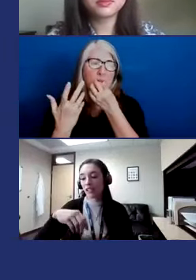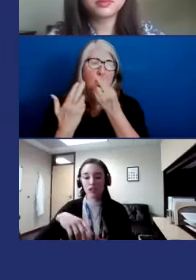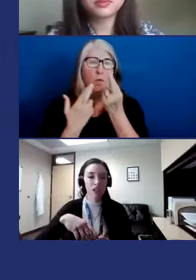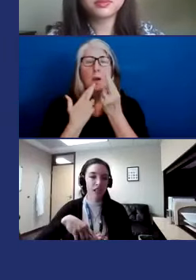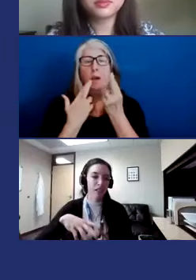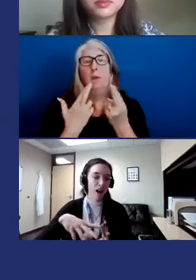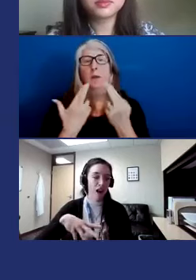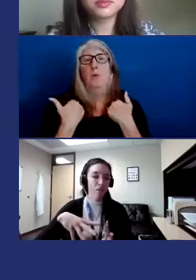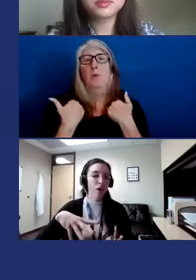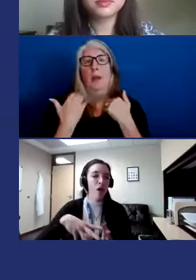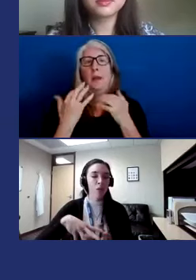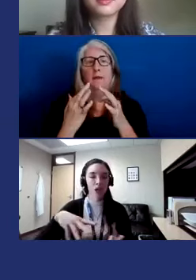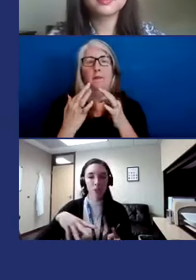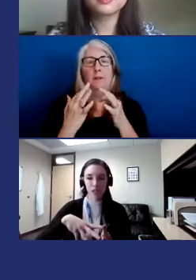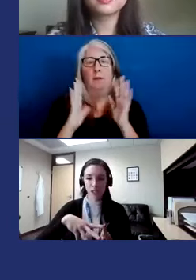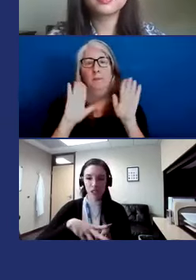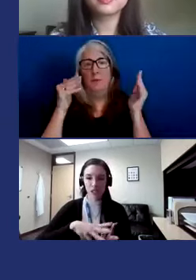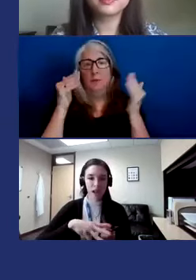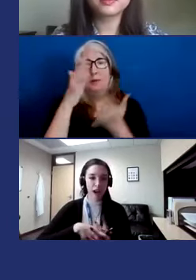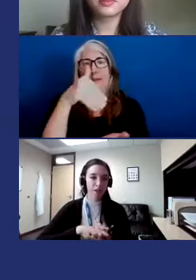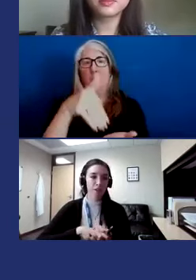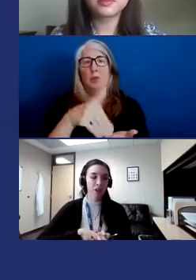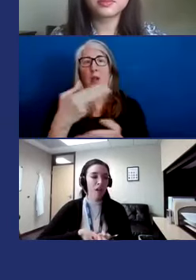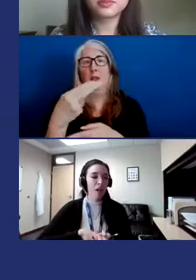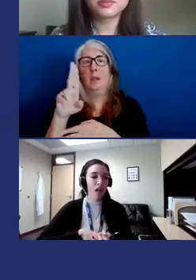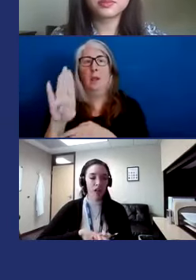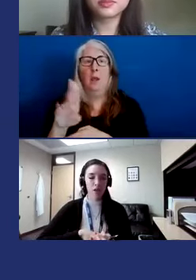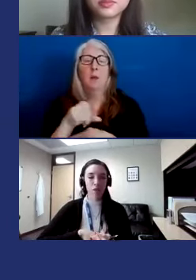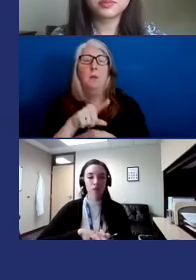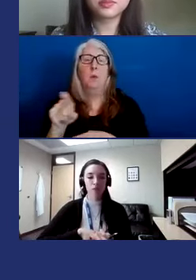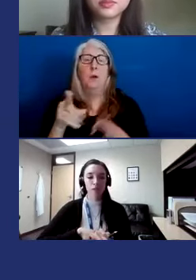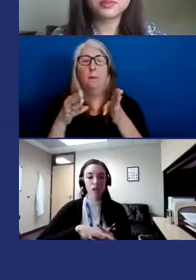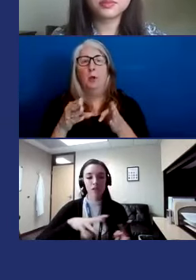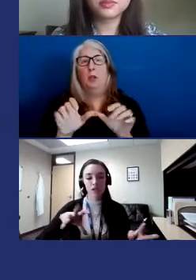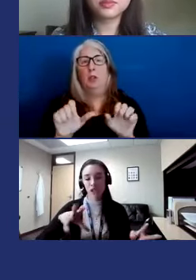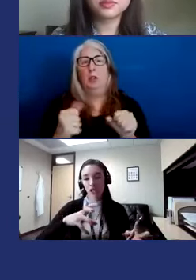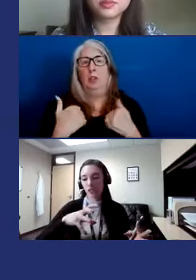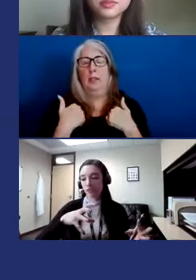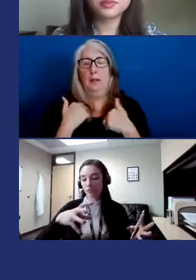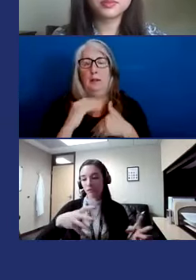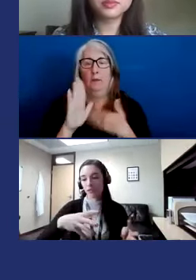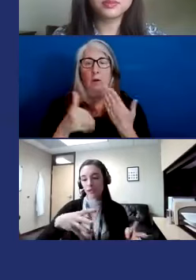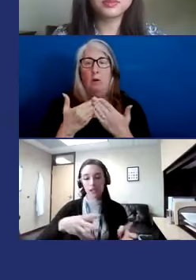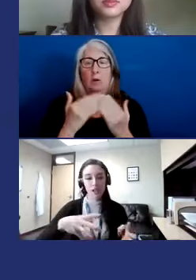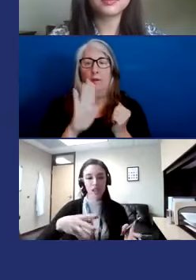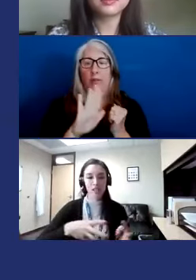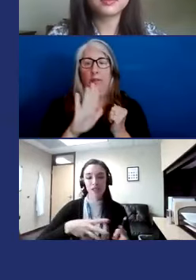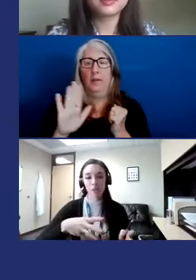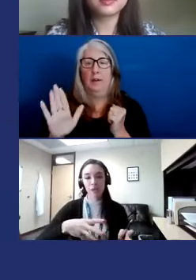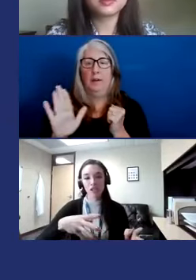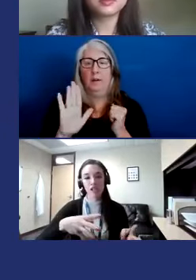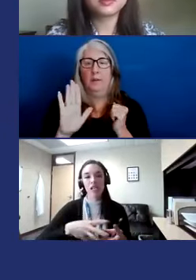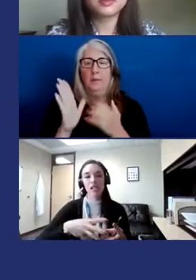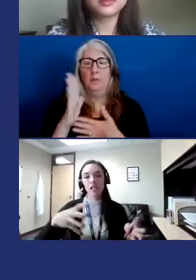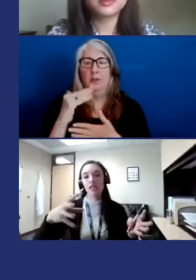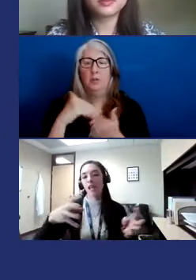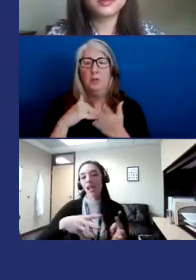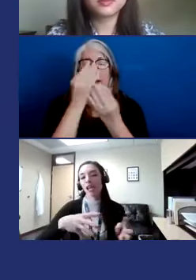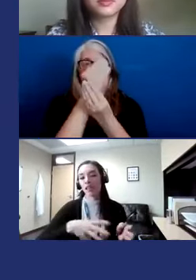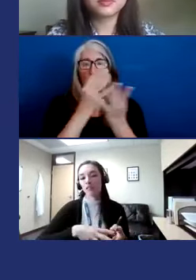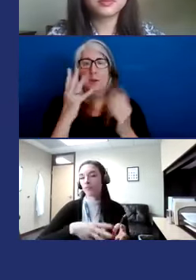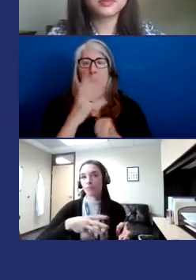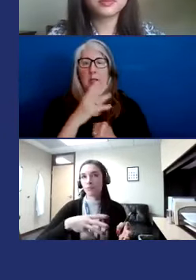like a centralized hub where a person can have all of their centralized information,